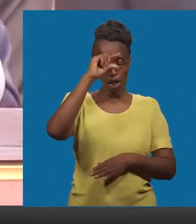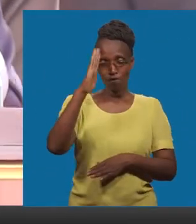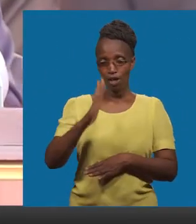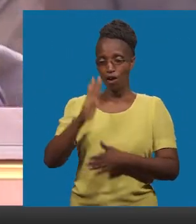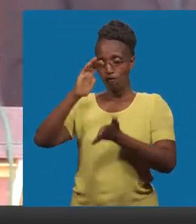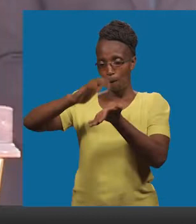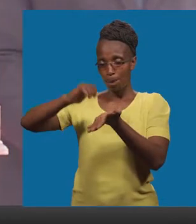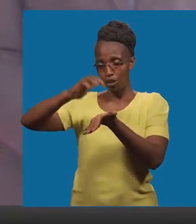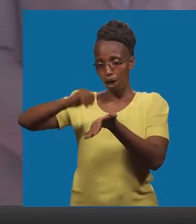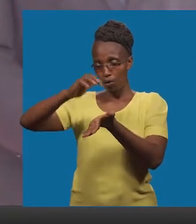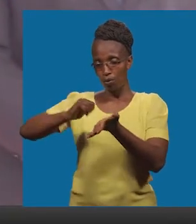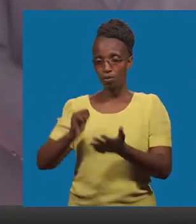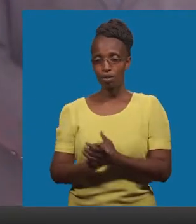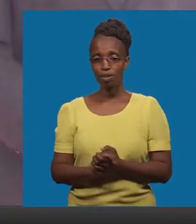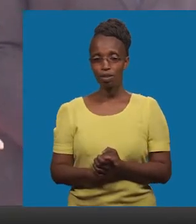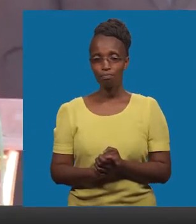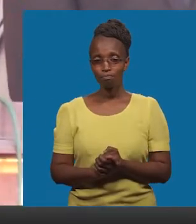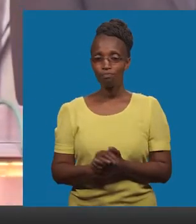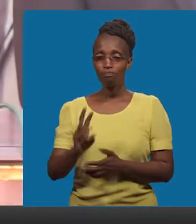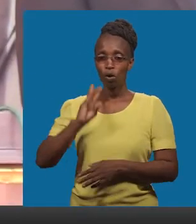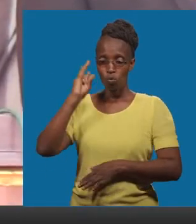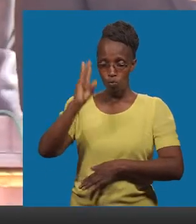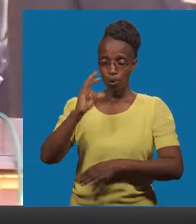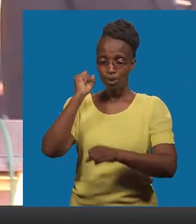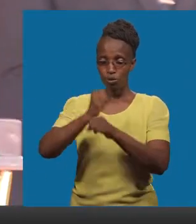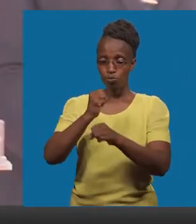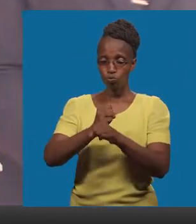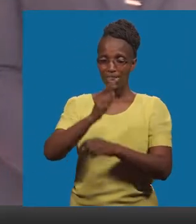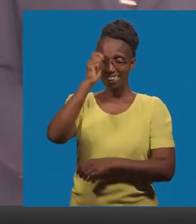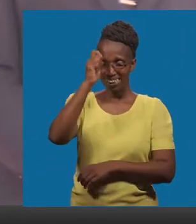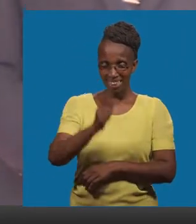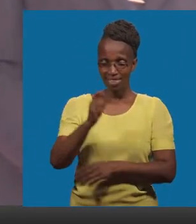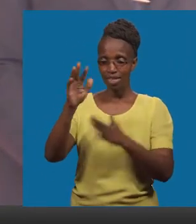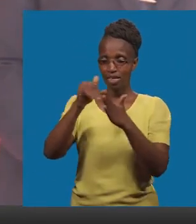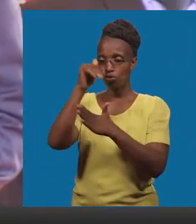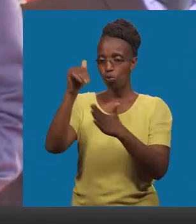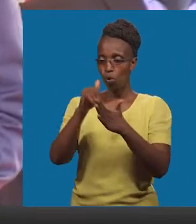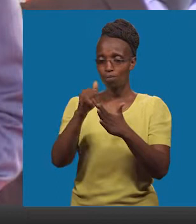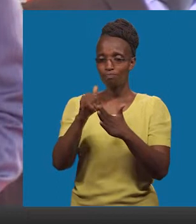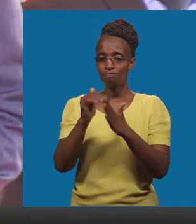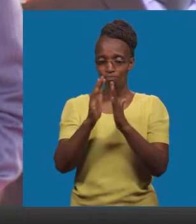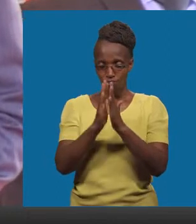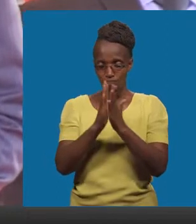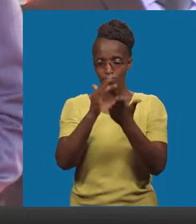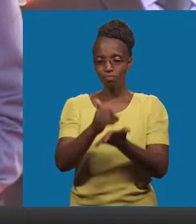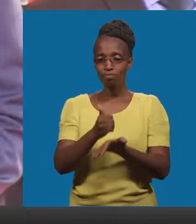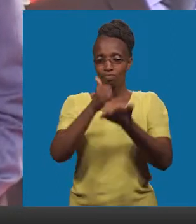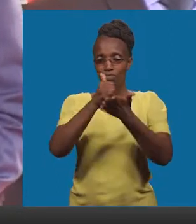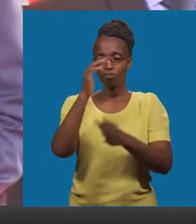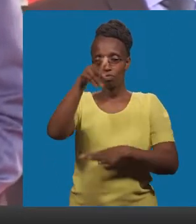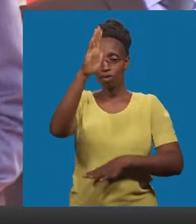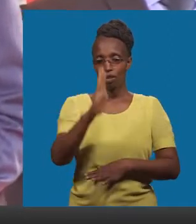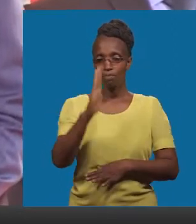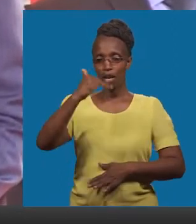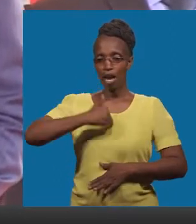County, and that I shall do justice to all. So help me God. Having been appointed